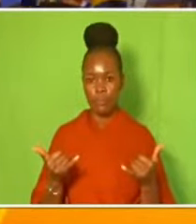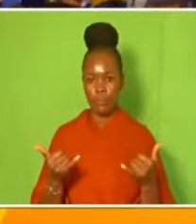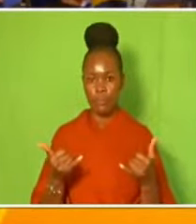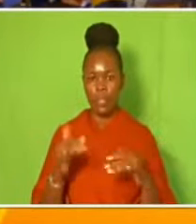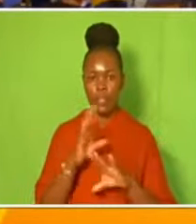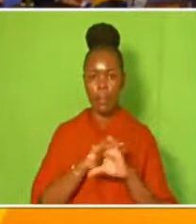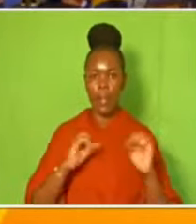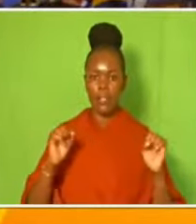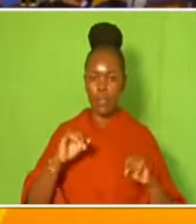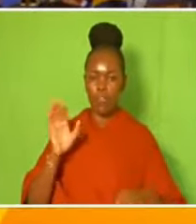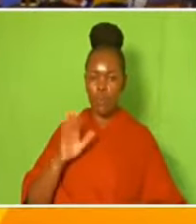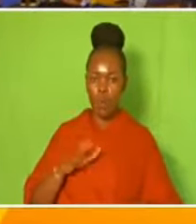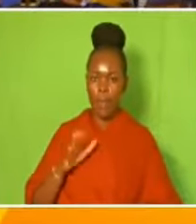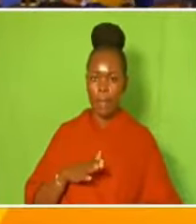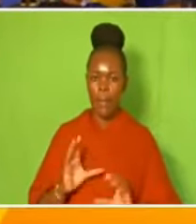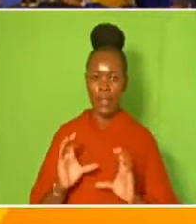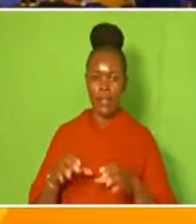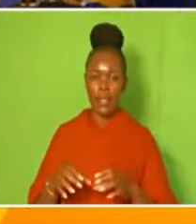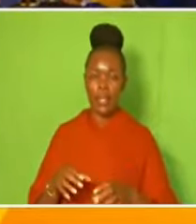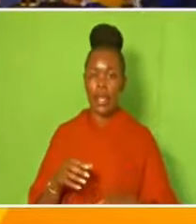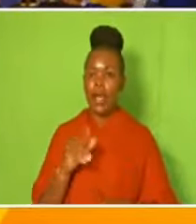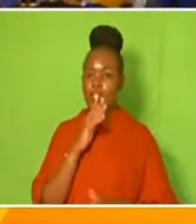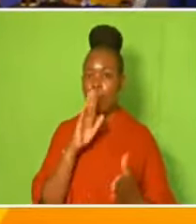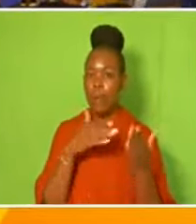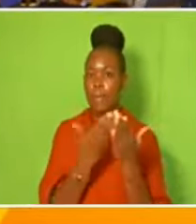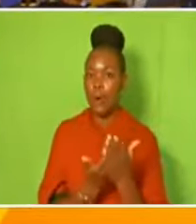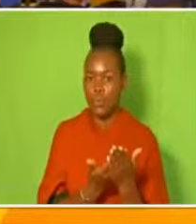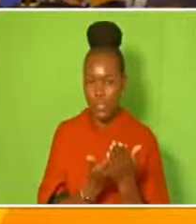president of the Women League has proposed